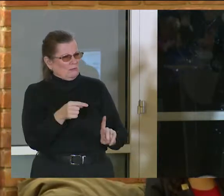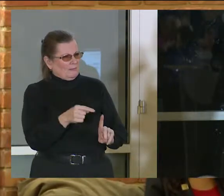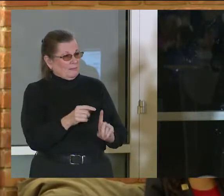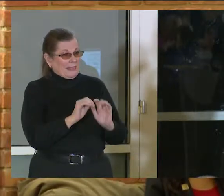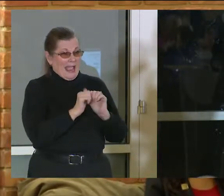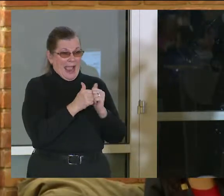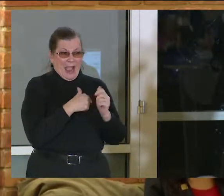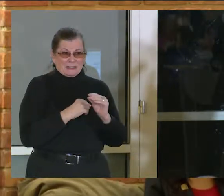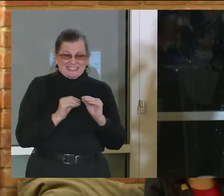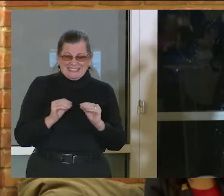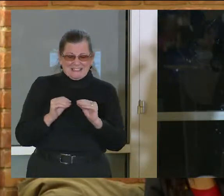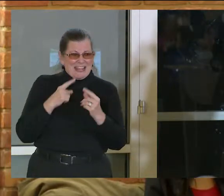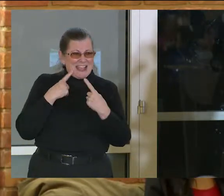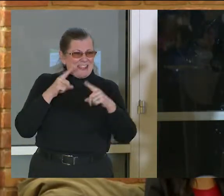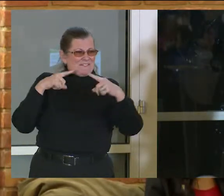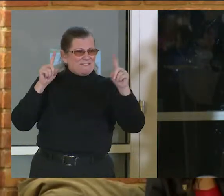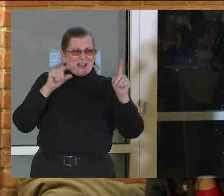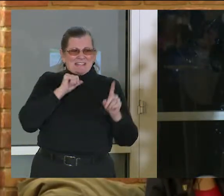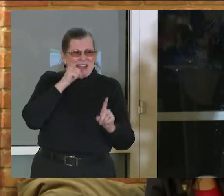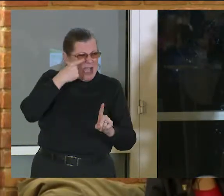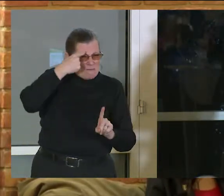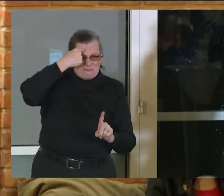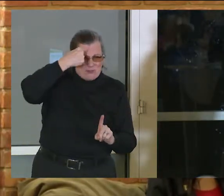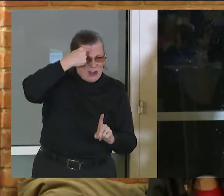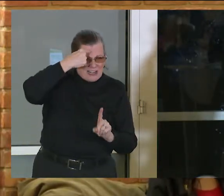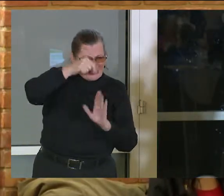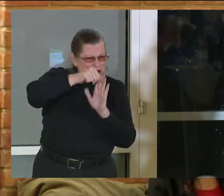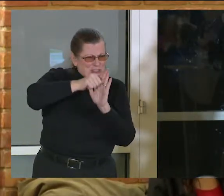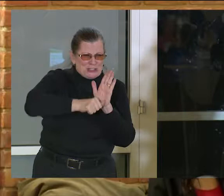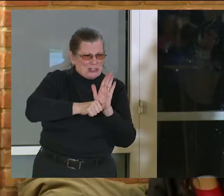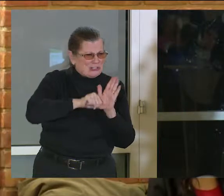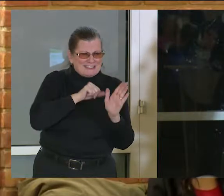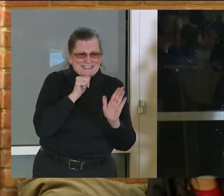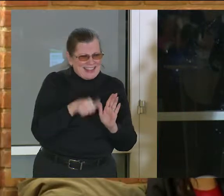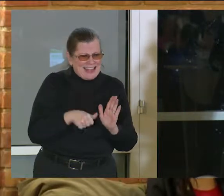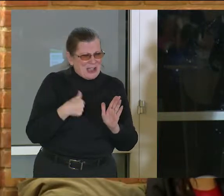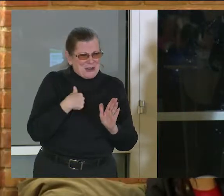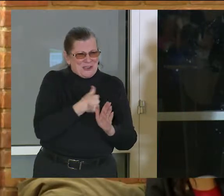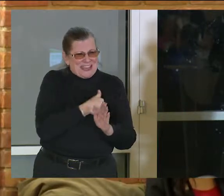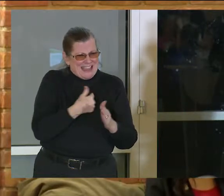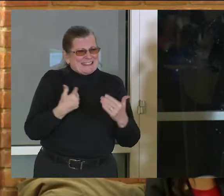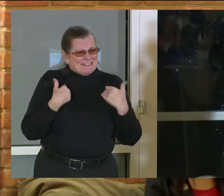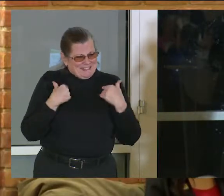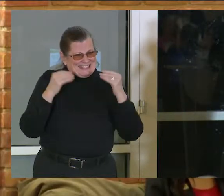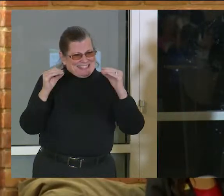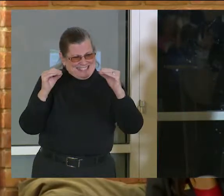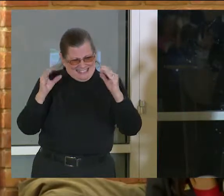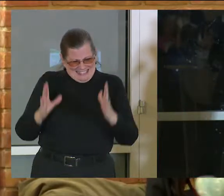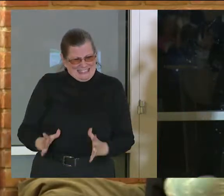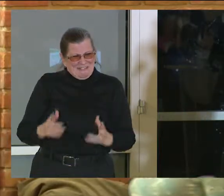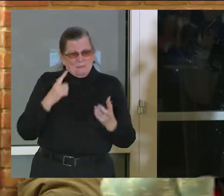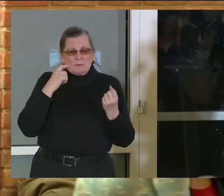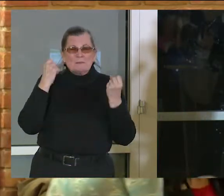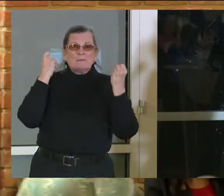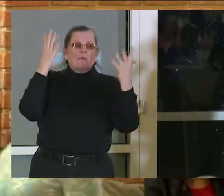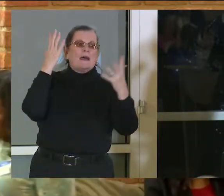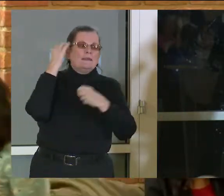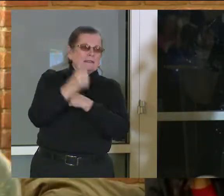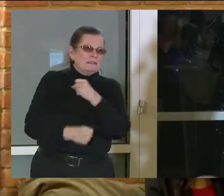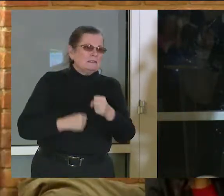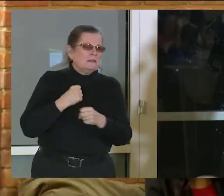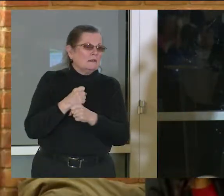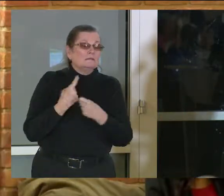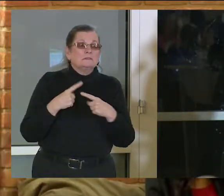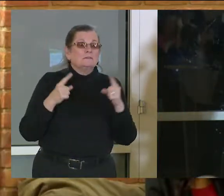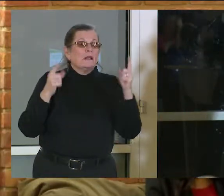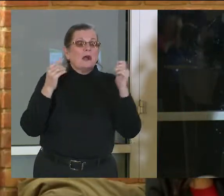brain scientists. We've had teachers who've been able to teach successfully in the District of Columbia for years. What we need to do is to reinvest in